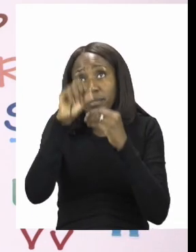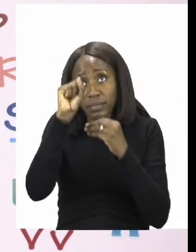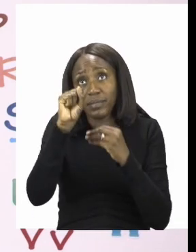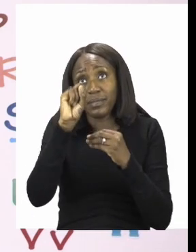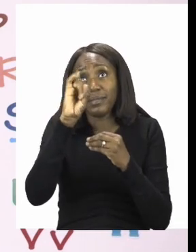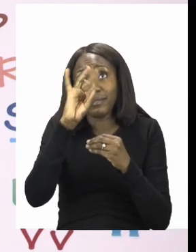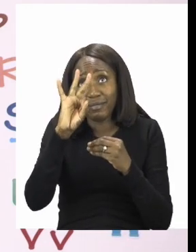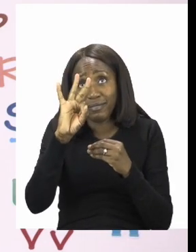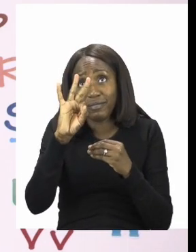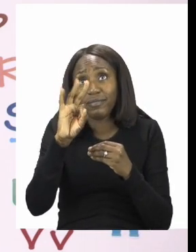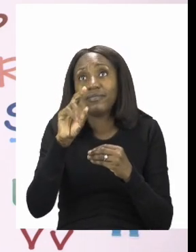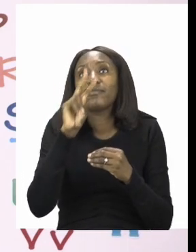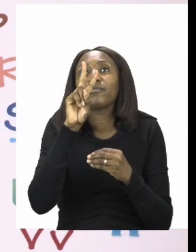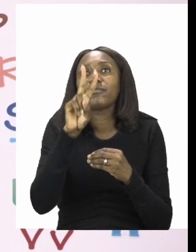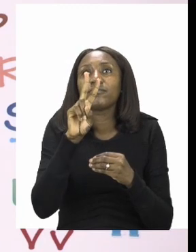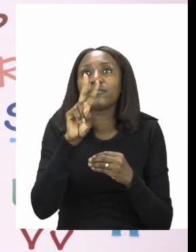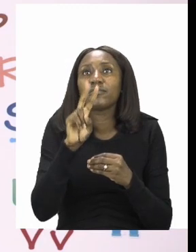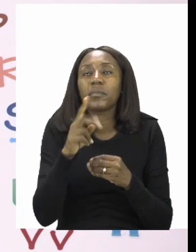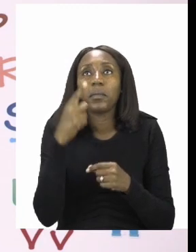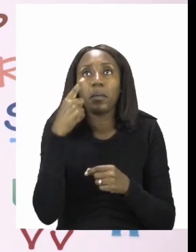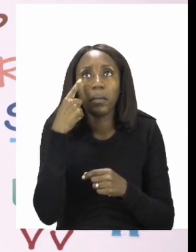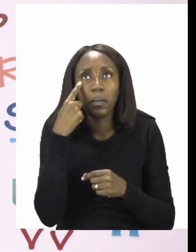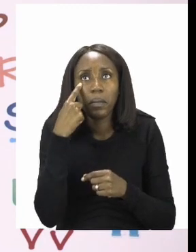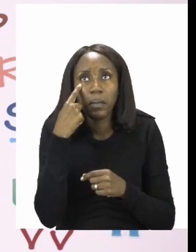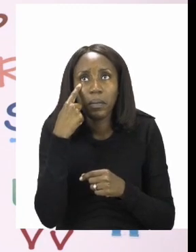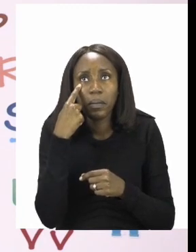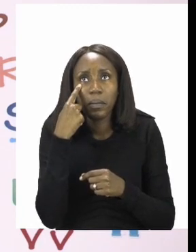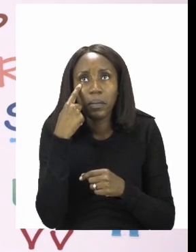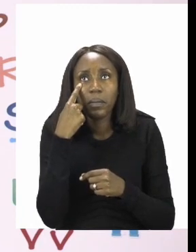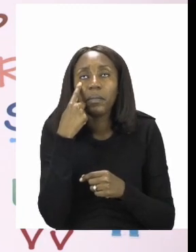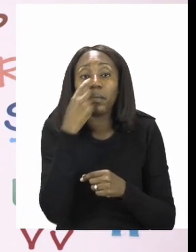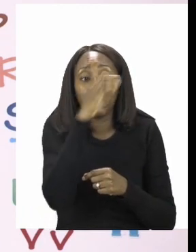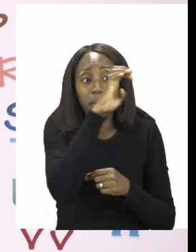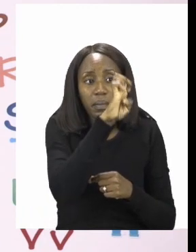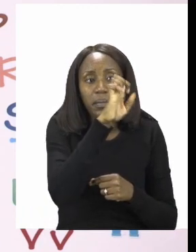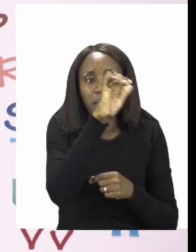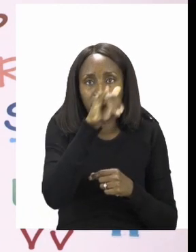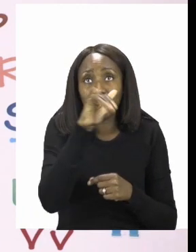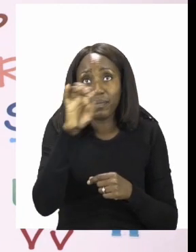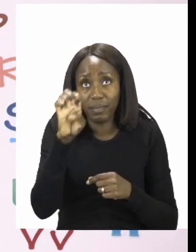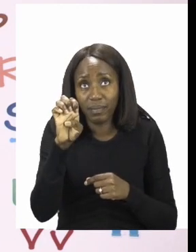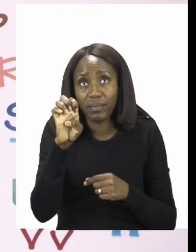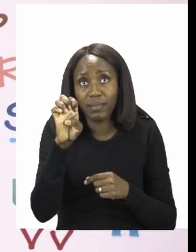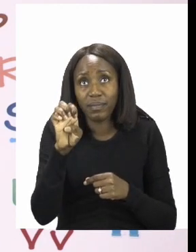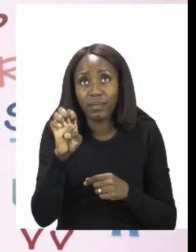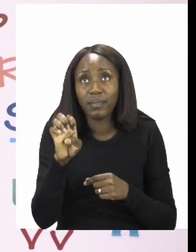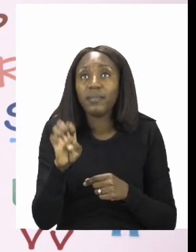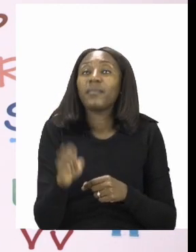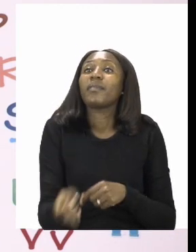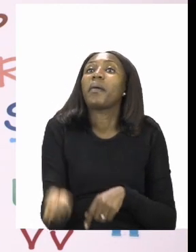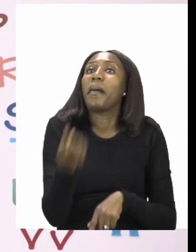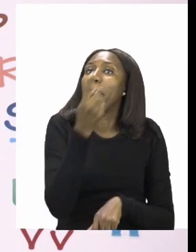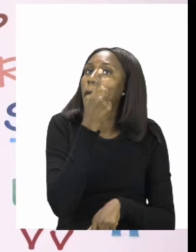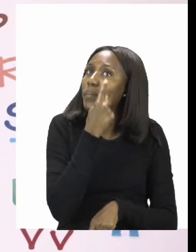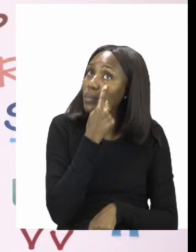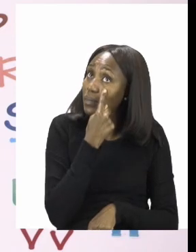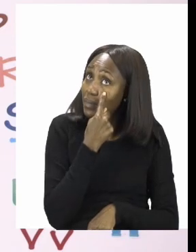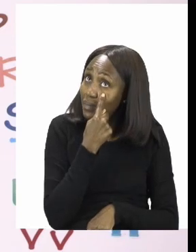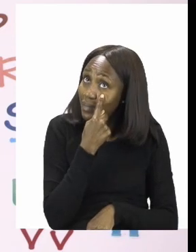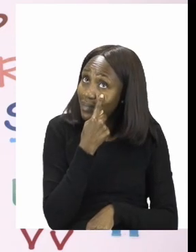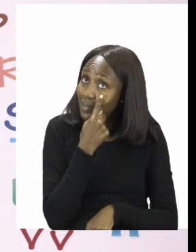us point to one eye. Well done. Point to the other